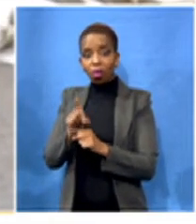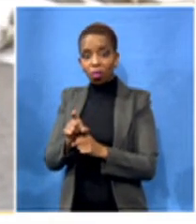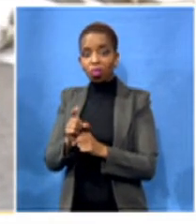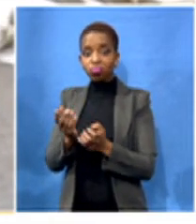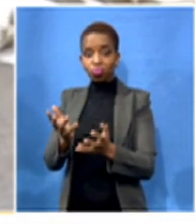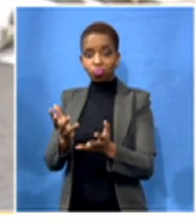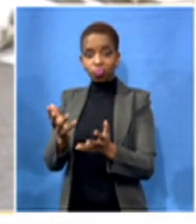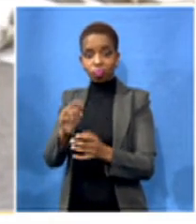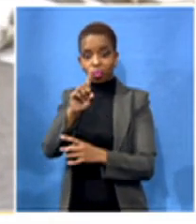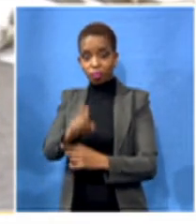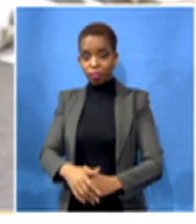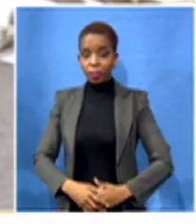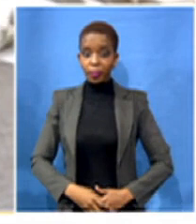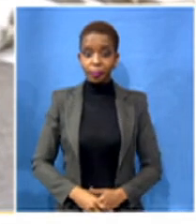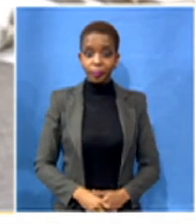health?